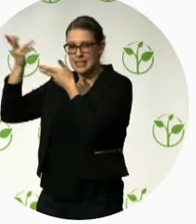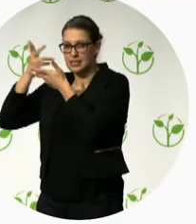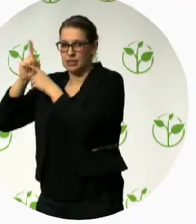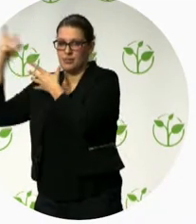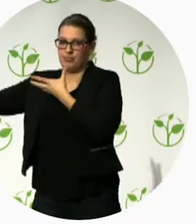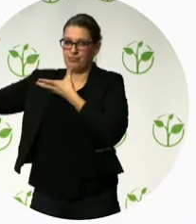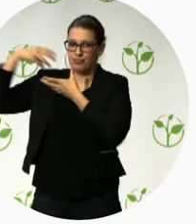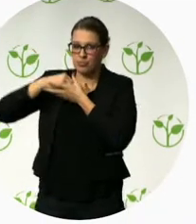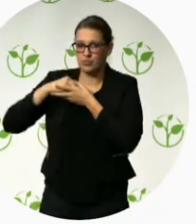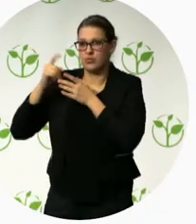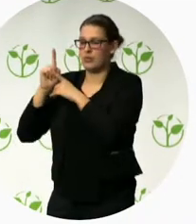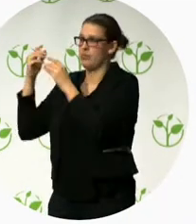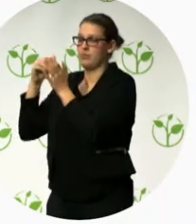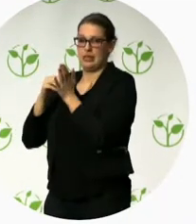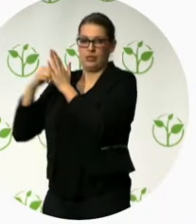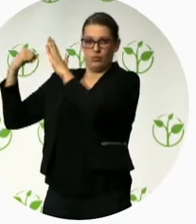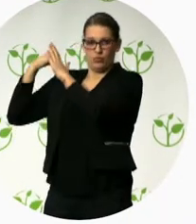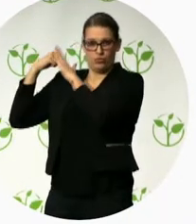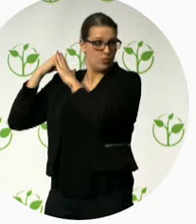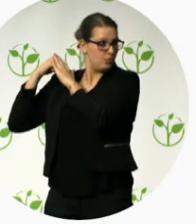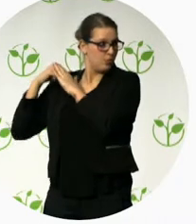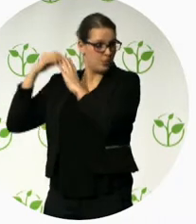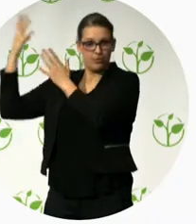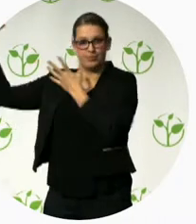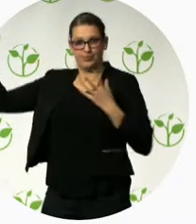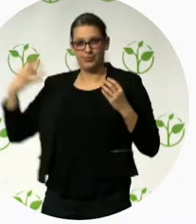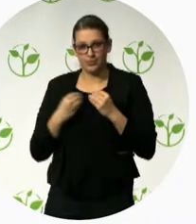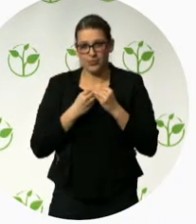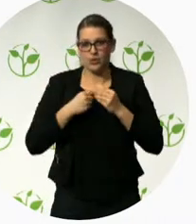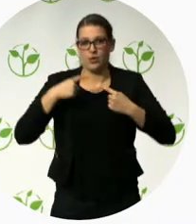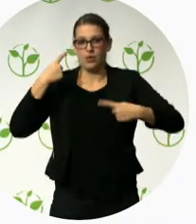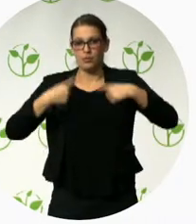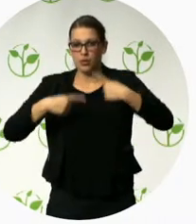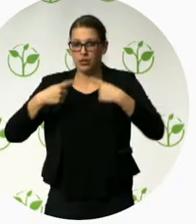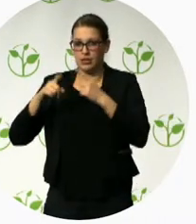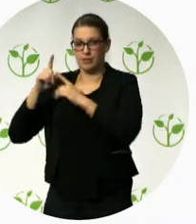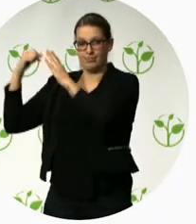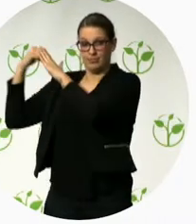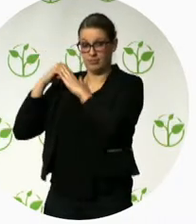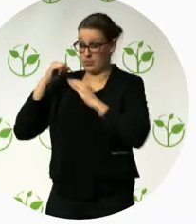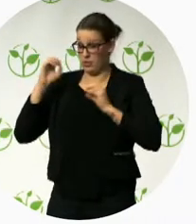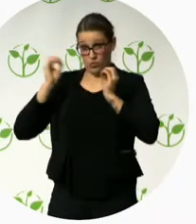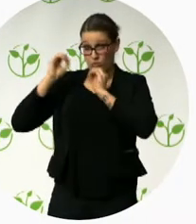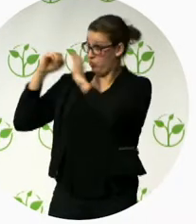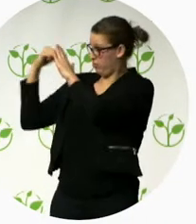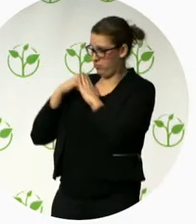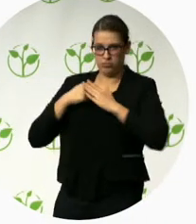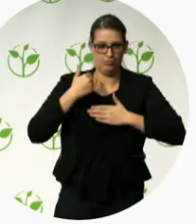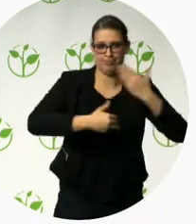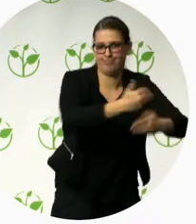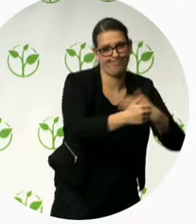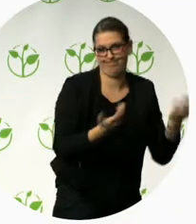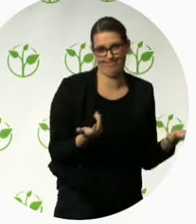We strongly believe on that, and we link it with the political system. Owned and adopted by the system, as